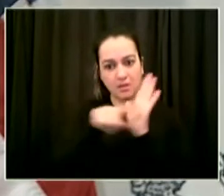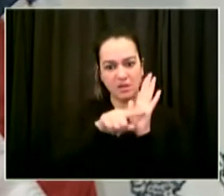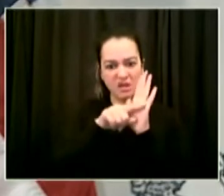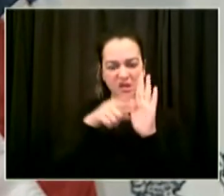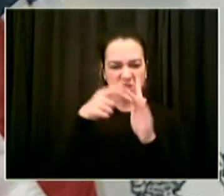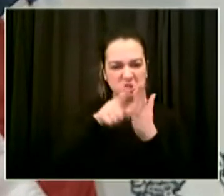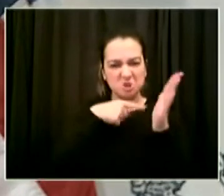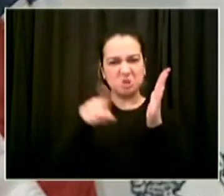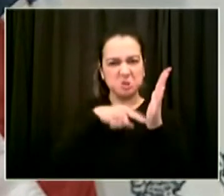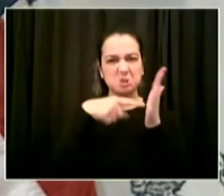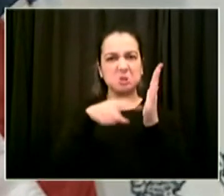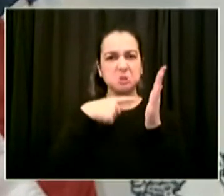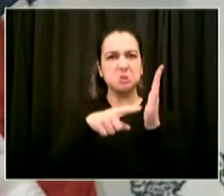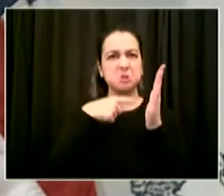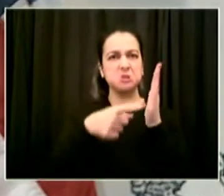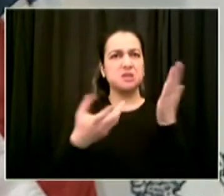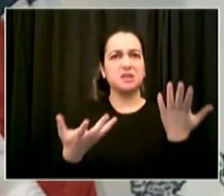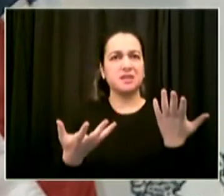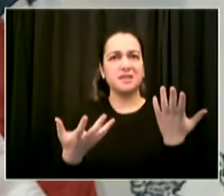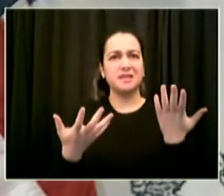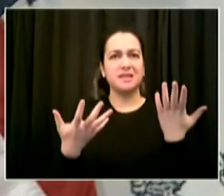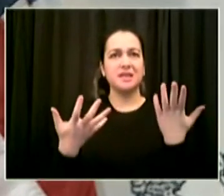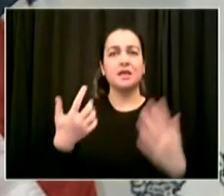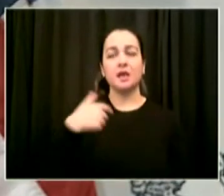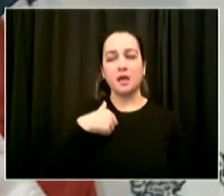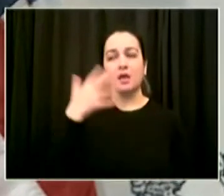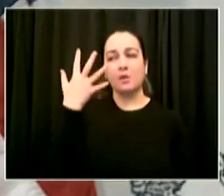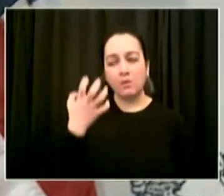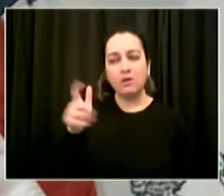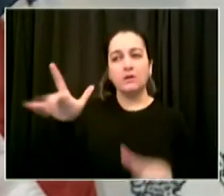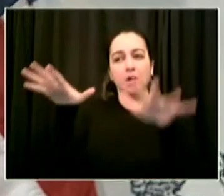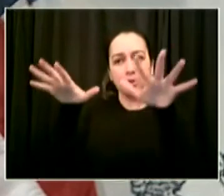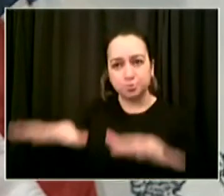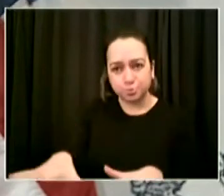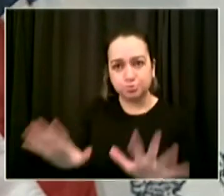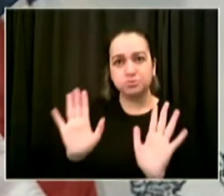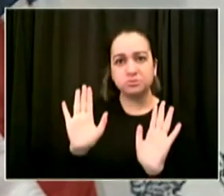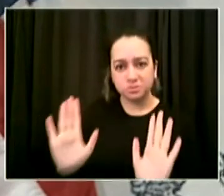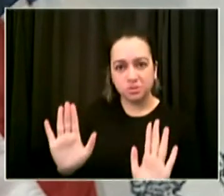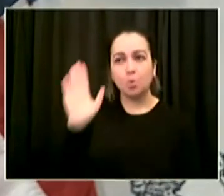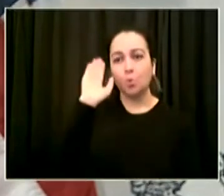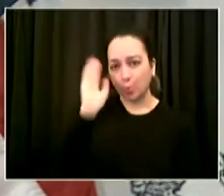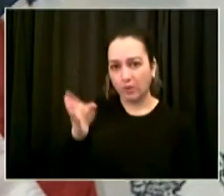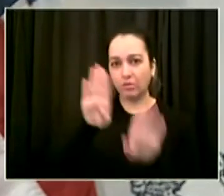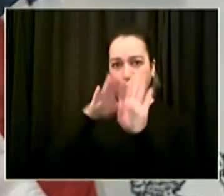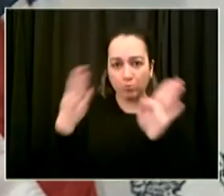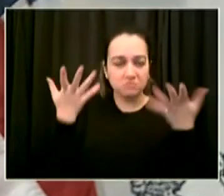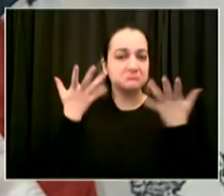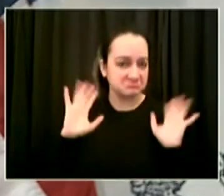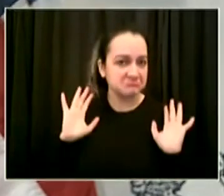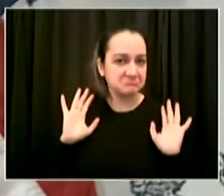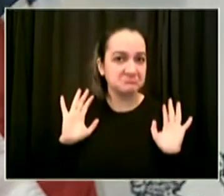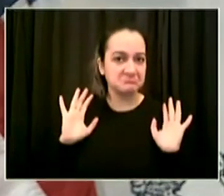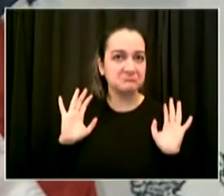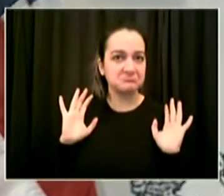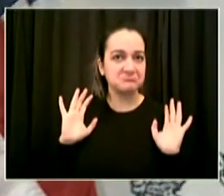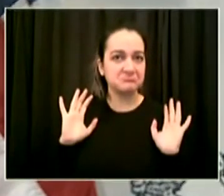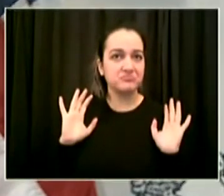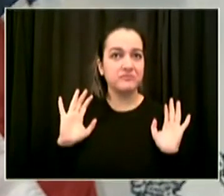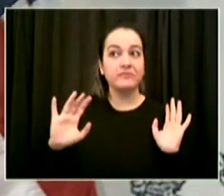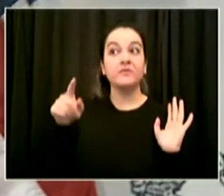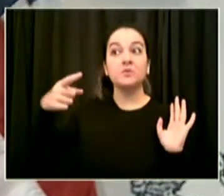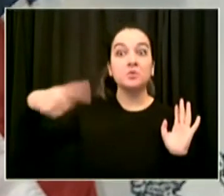we had a very good story, which is the city of New York was able to ramp up vaccination.